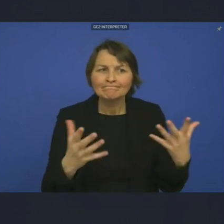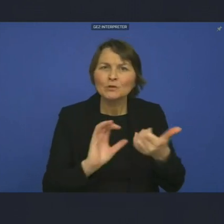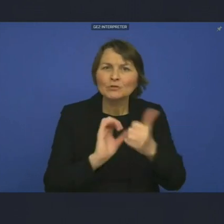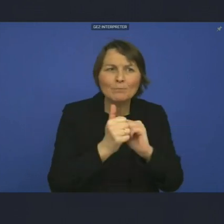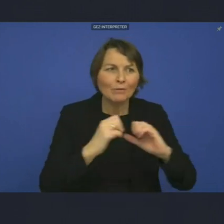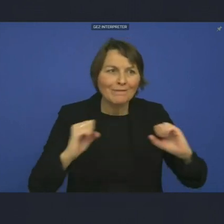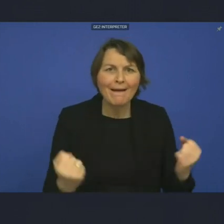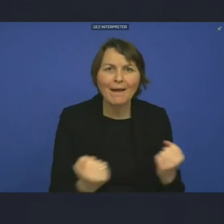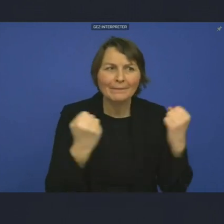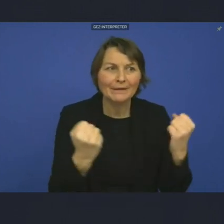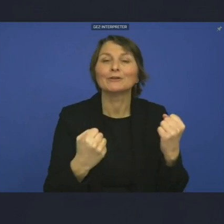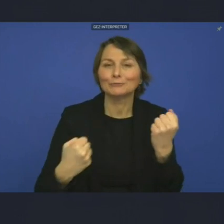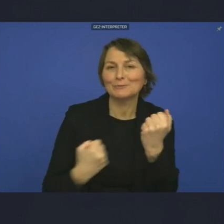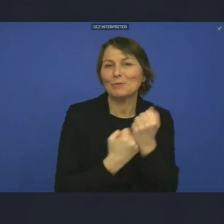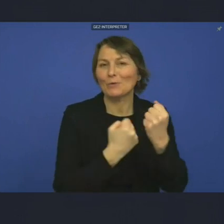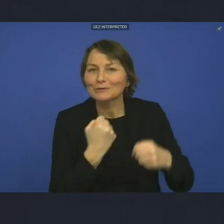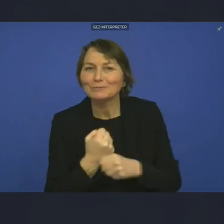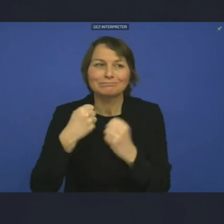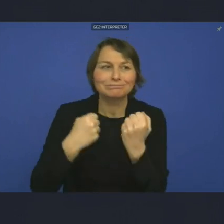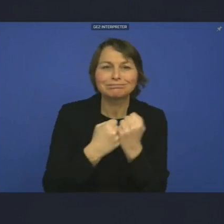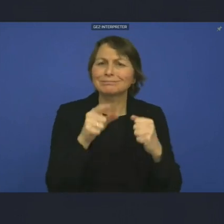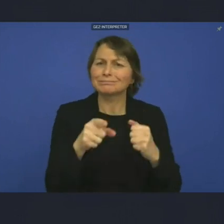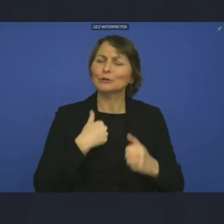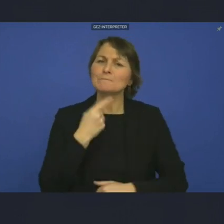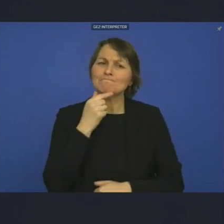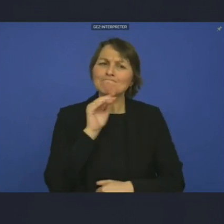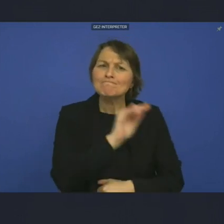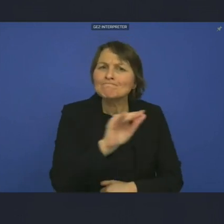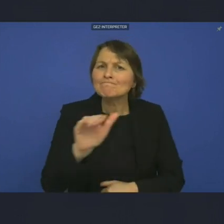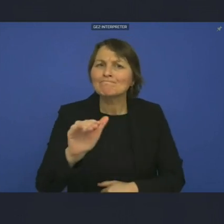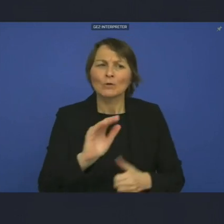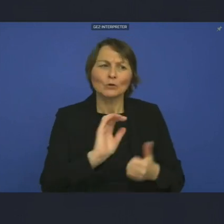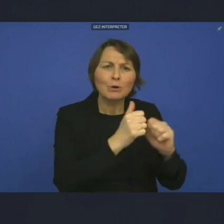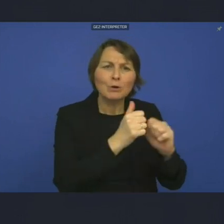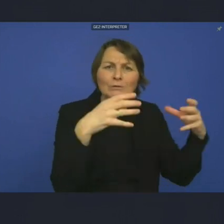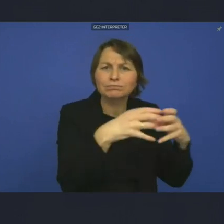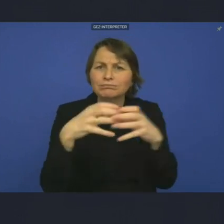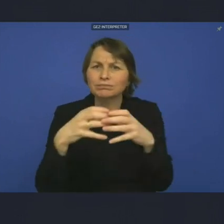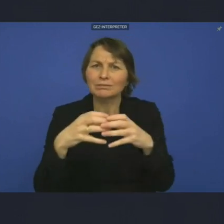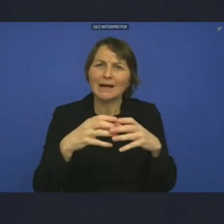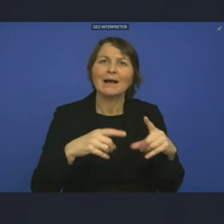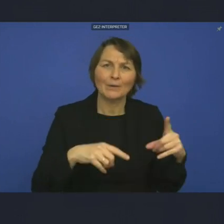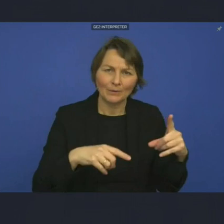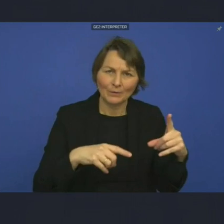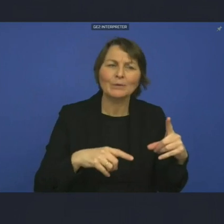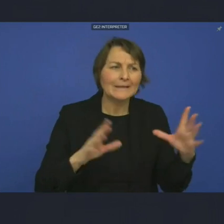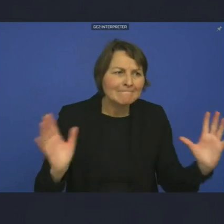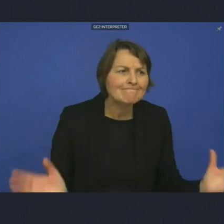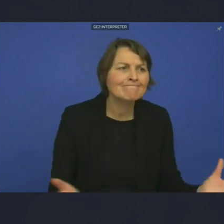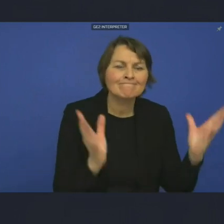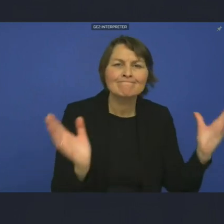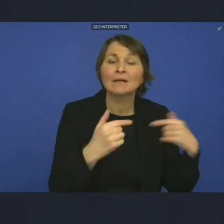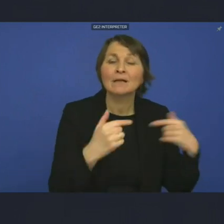how have you been able to motivate sport clubs to keep up and not to let themselves down by all the